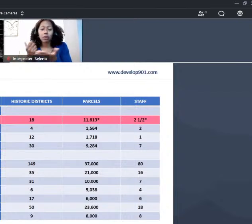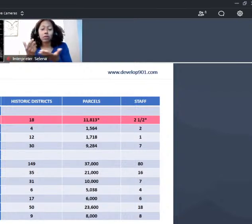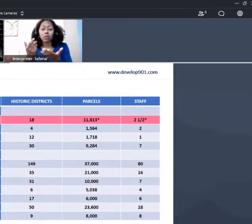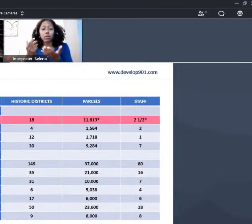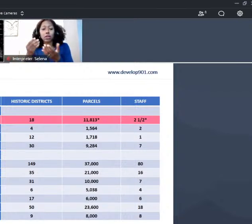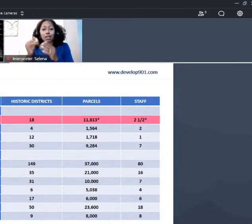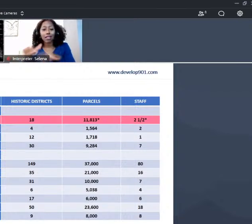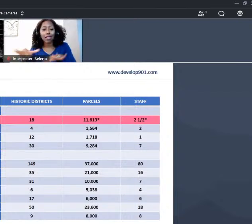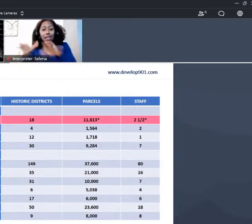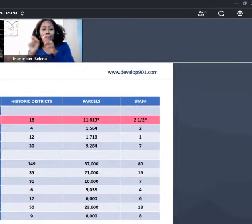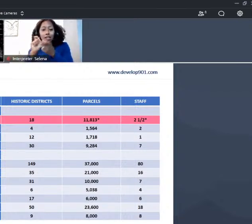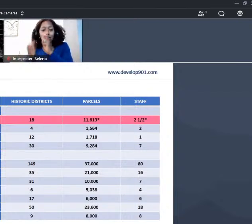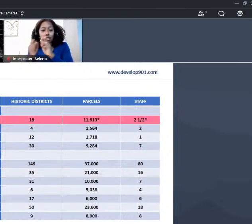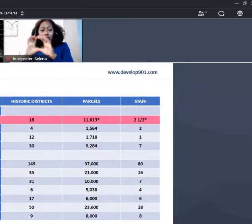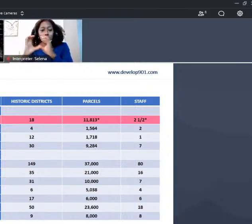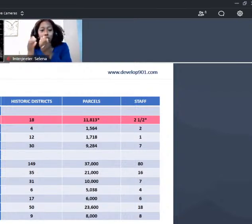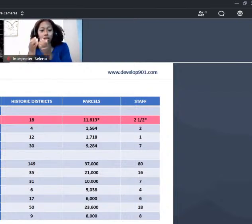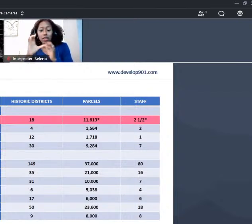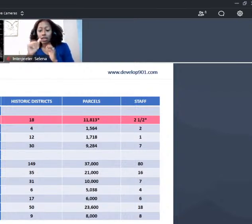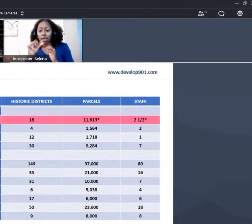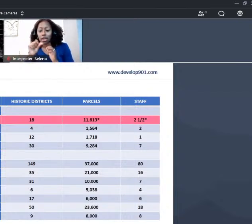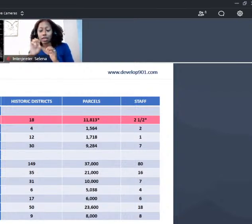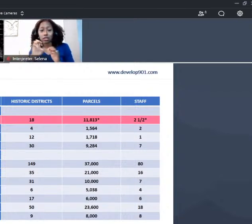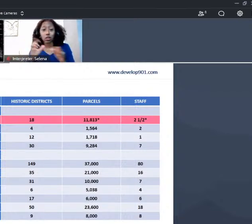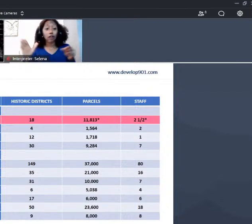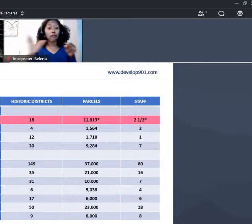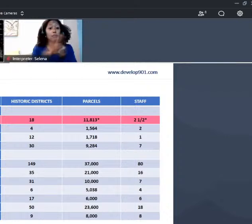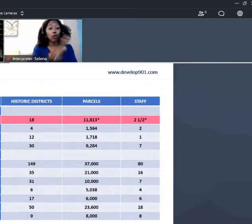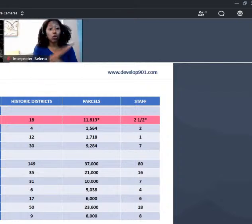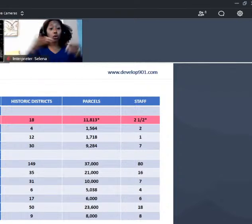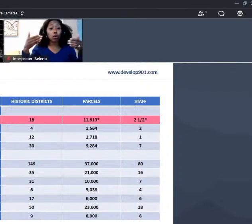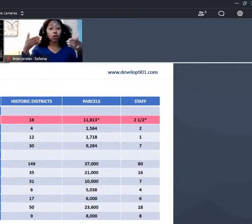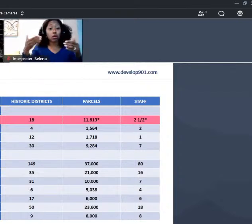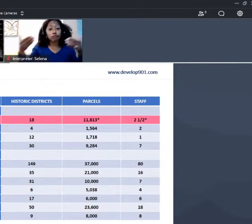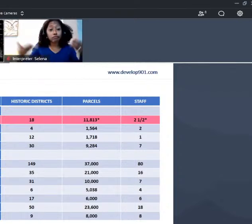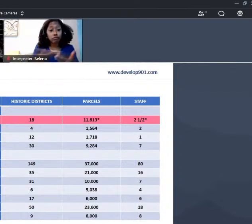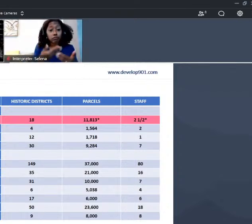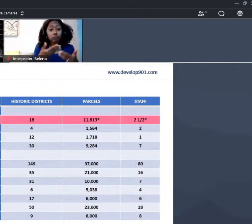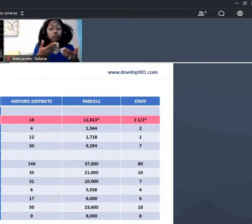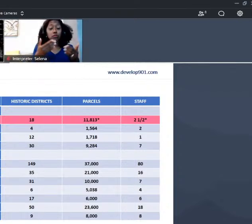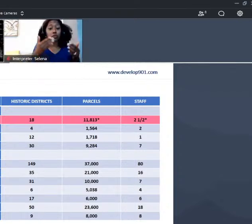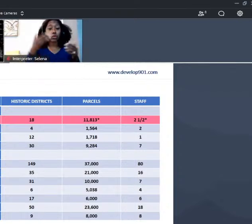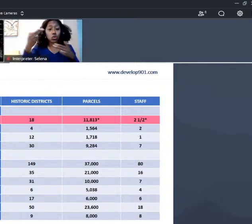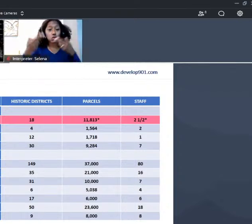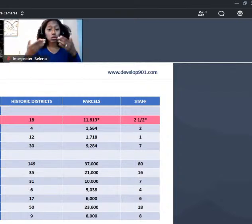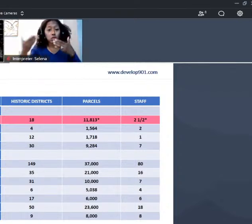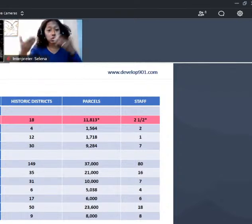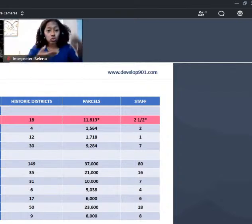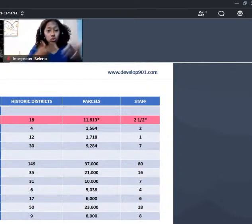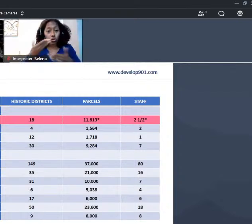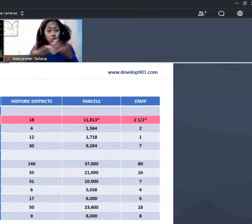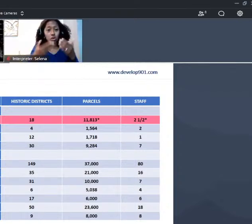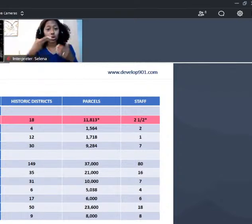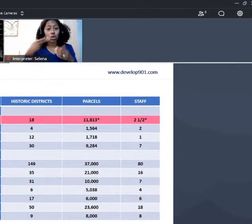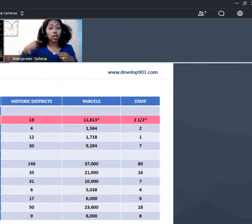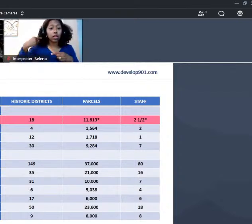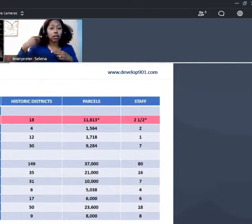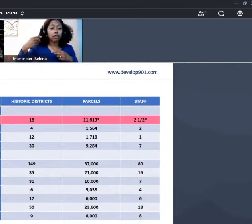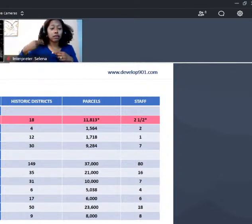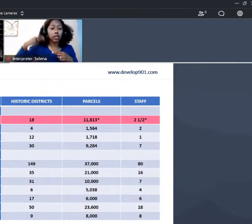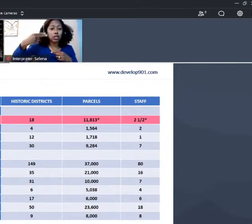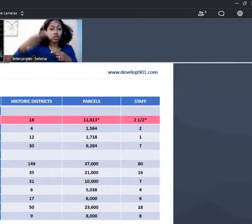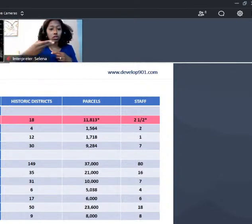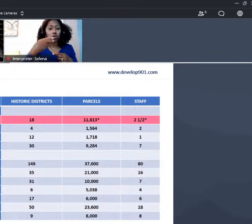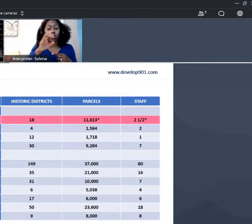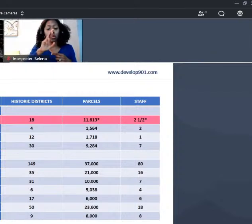Our full one is Ms. Aisha Tizell, who is our Historic Preservation Planner, who will soon be joined by a second Historic